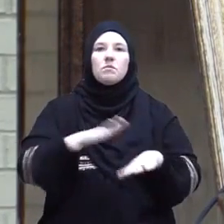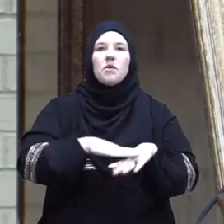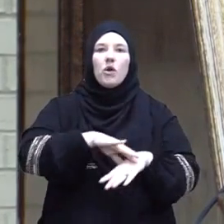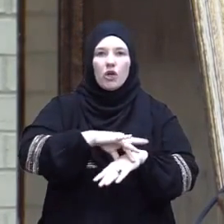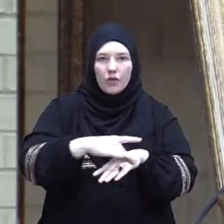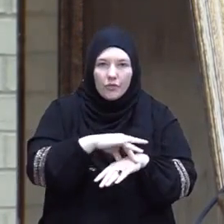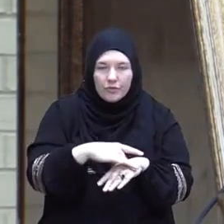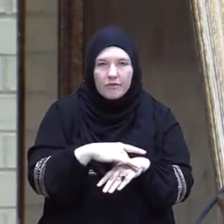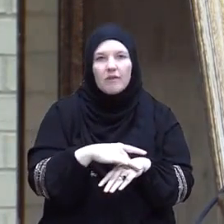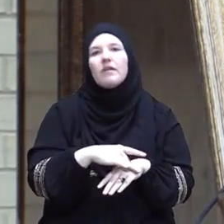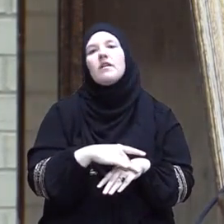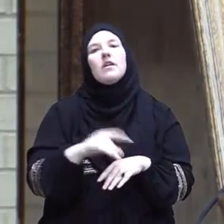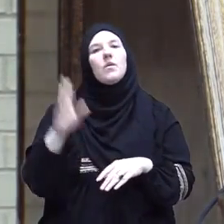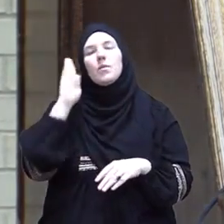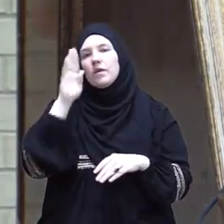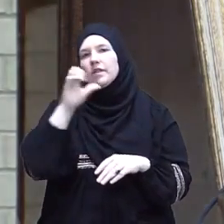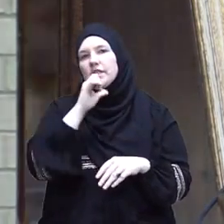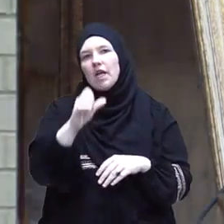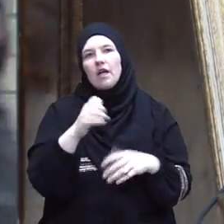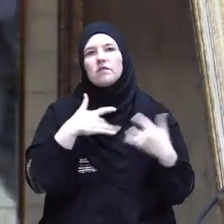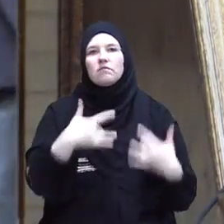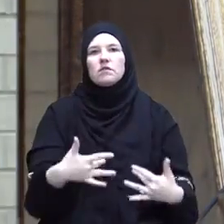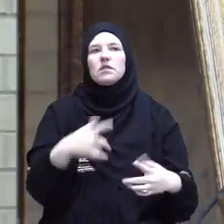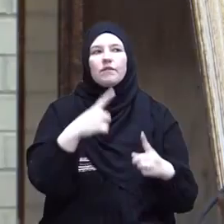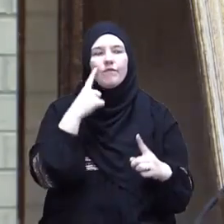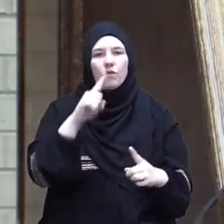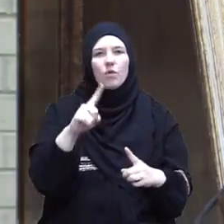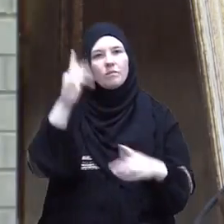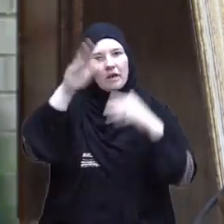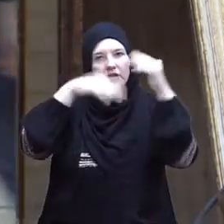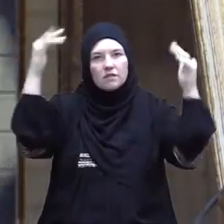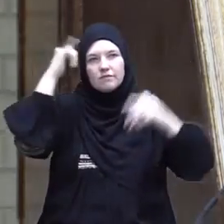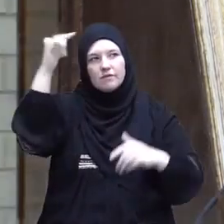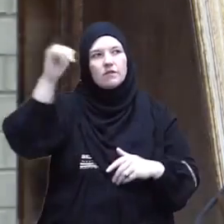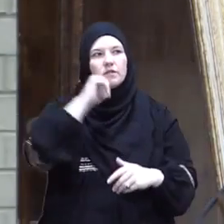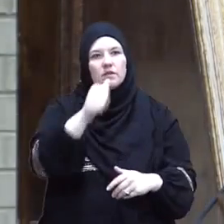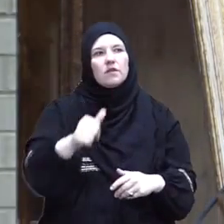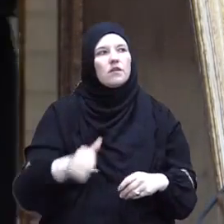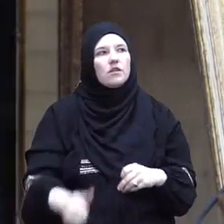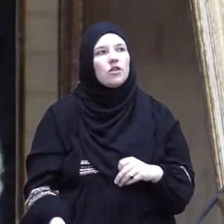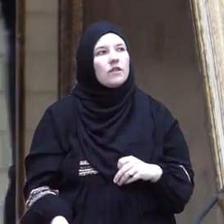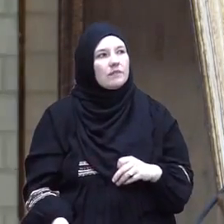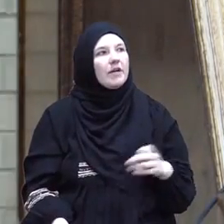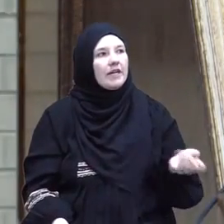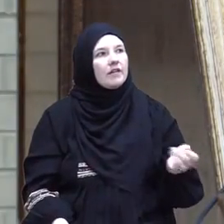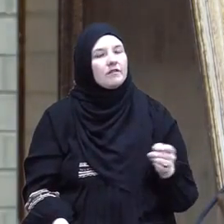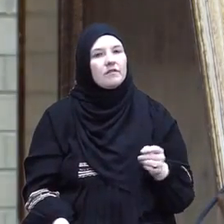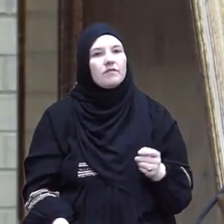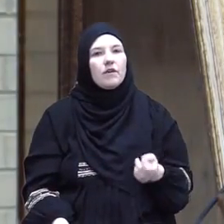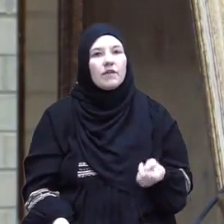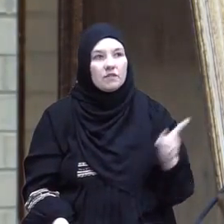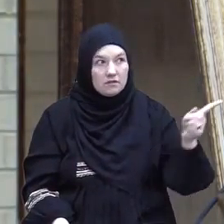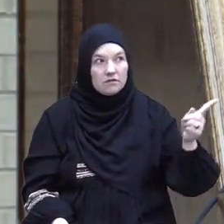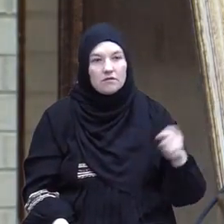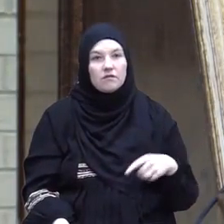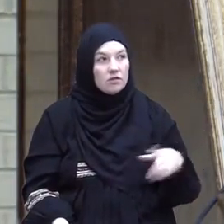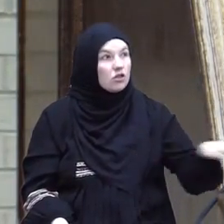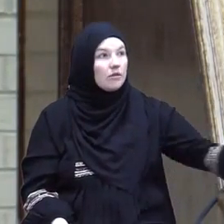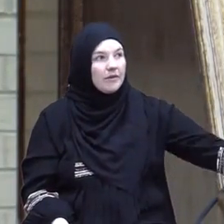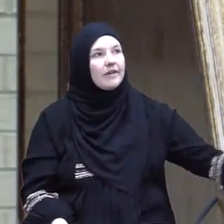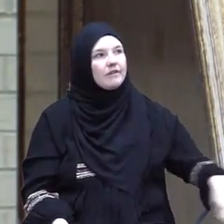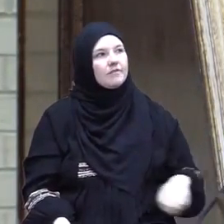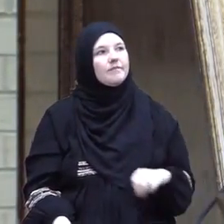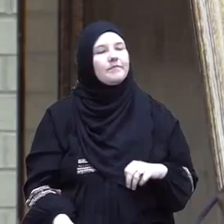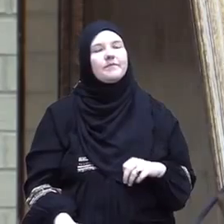earth. It was not intended for paradise. Your ultimate goal, your